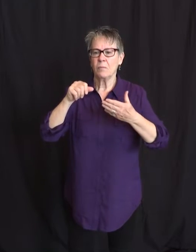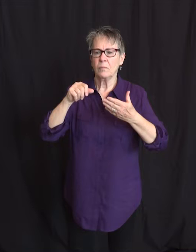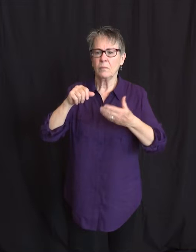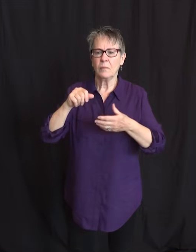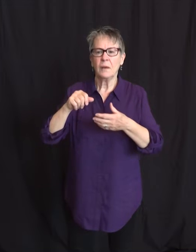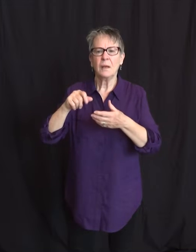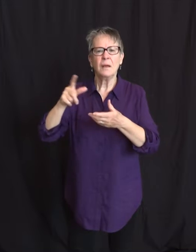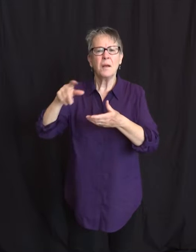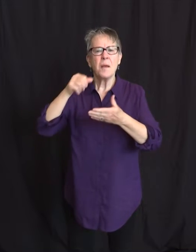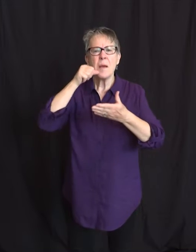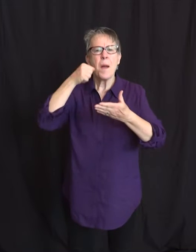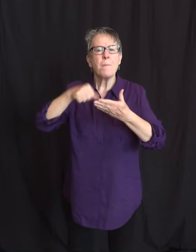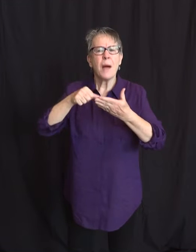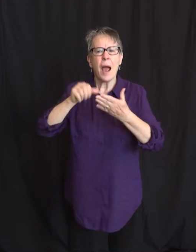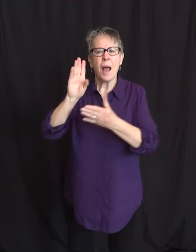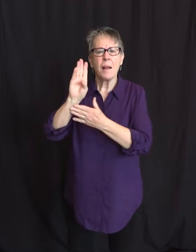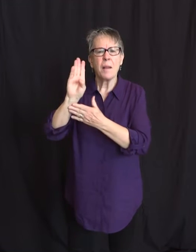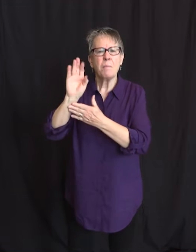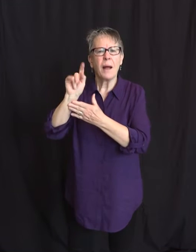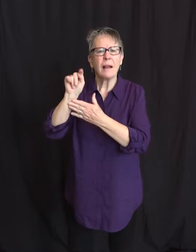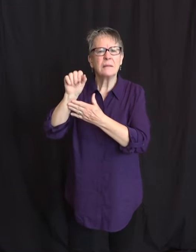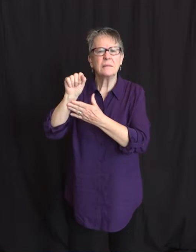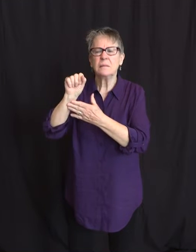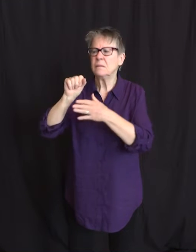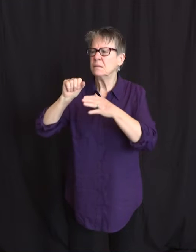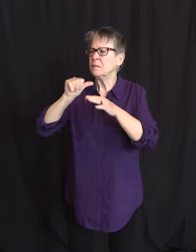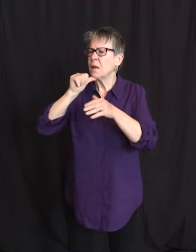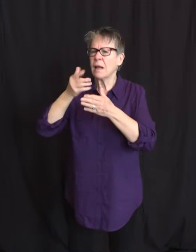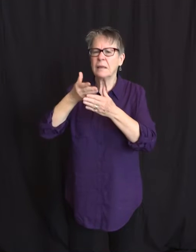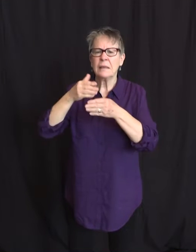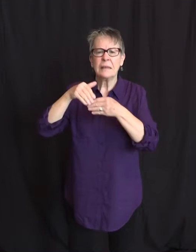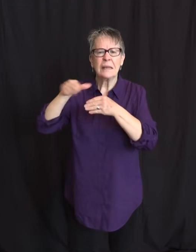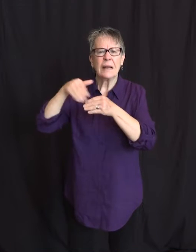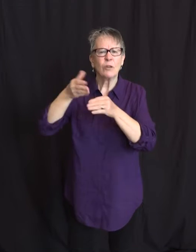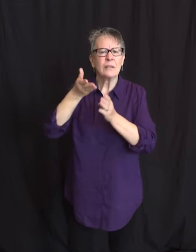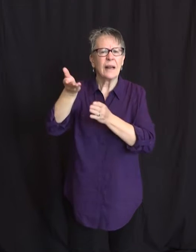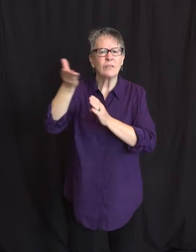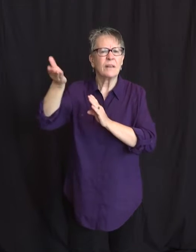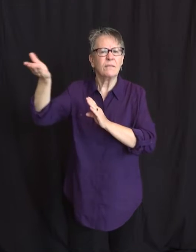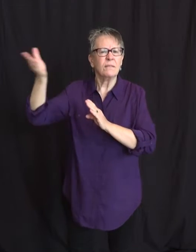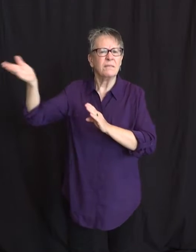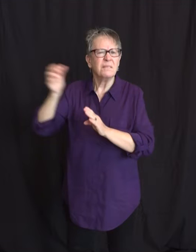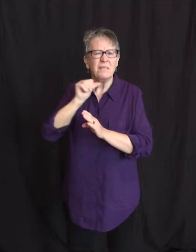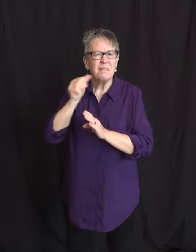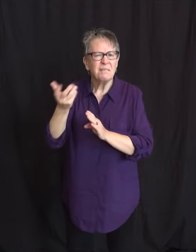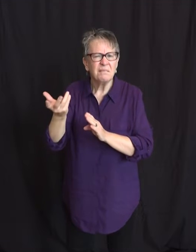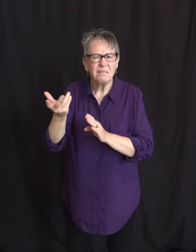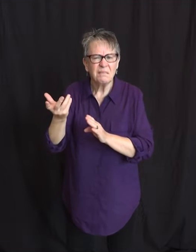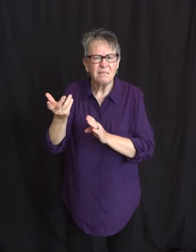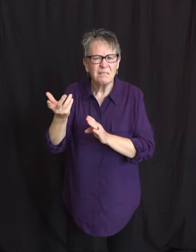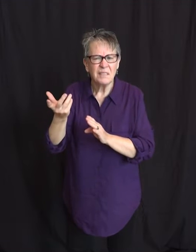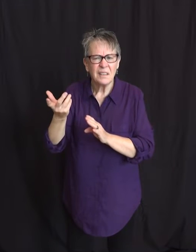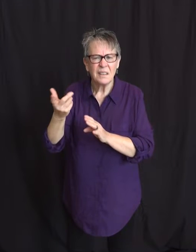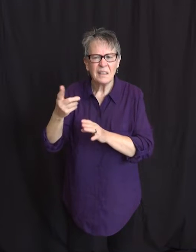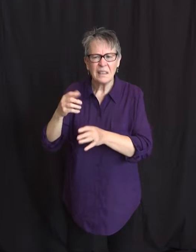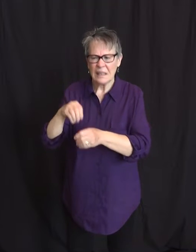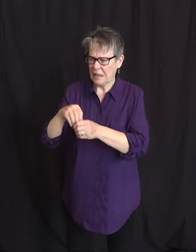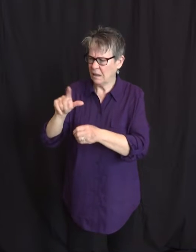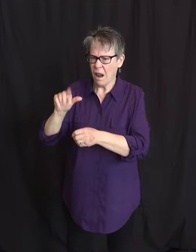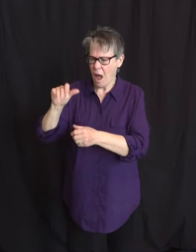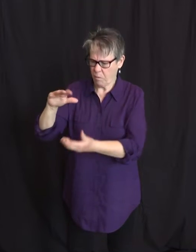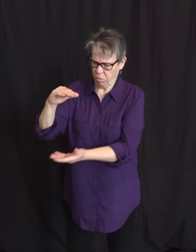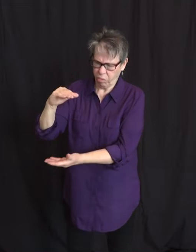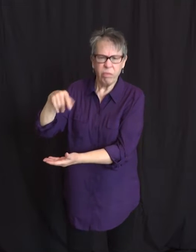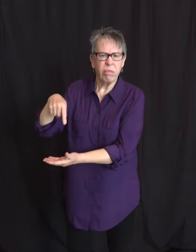lobbies and not actually delivered to mailboxes or voters' doors. Do you have any plans to address these issues with the